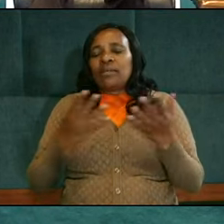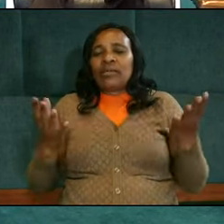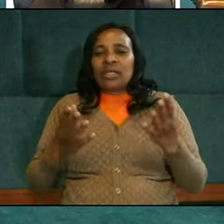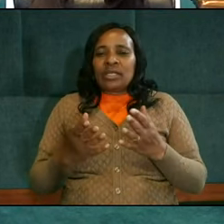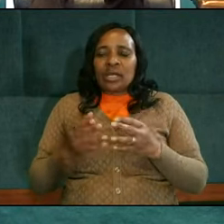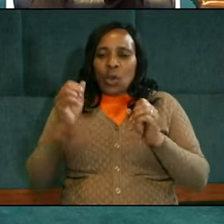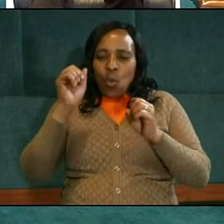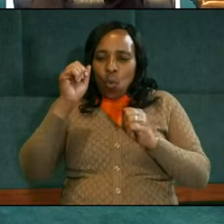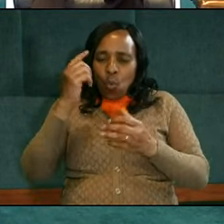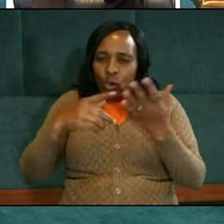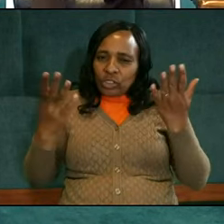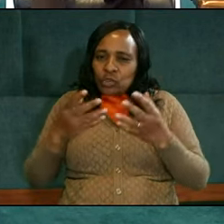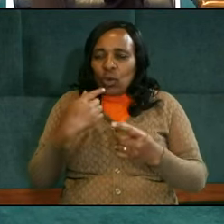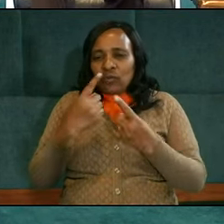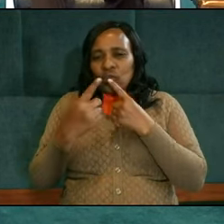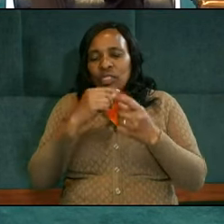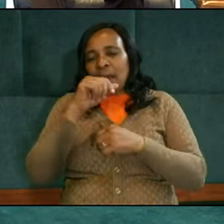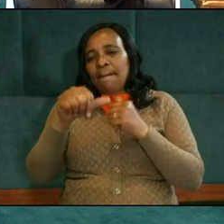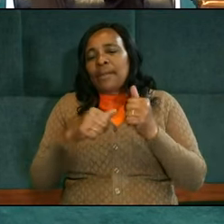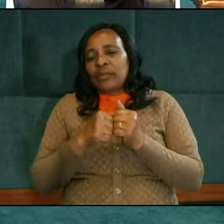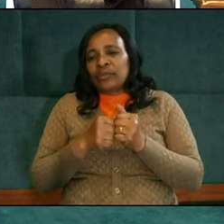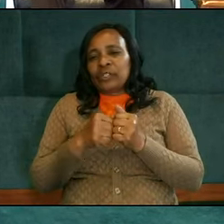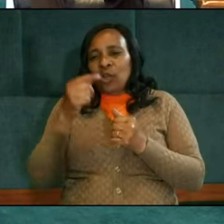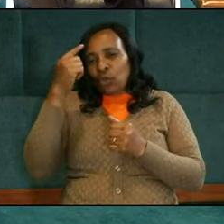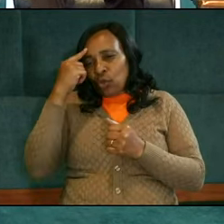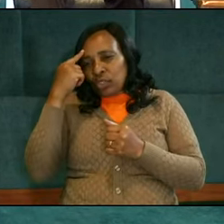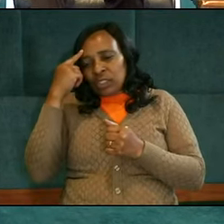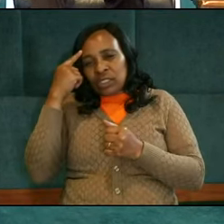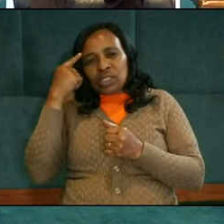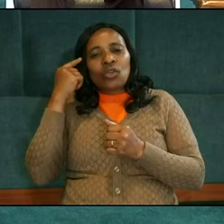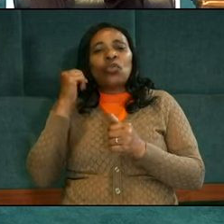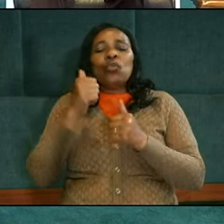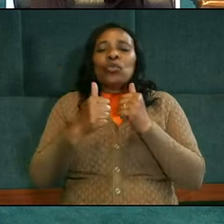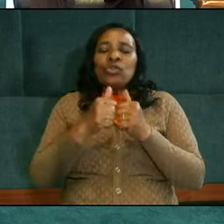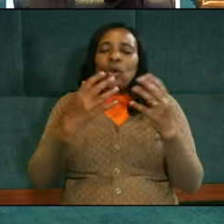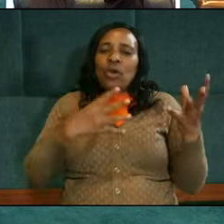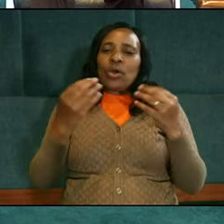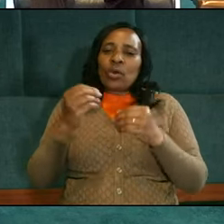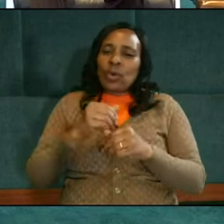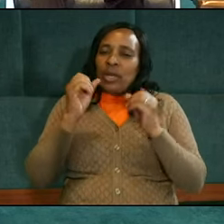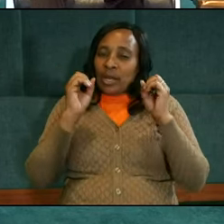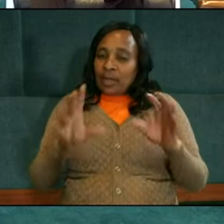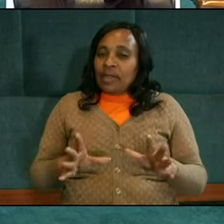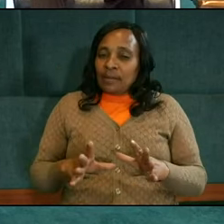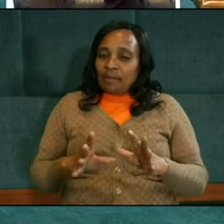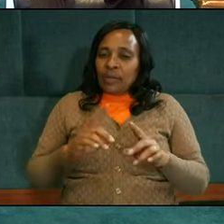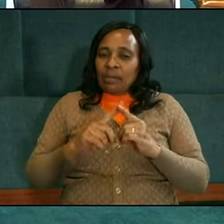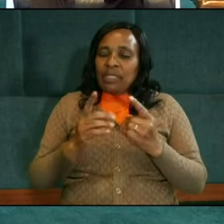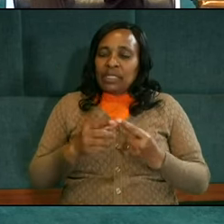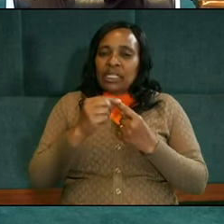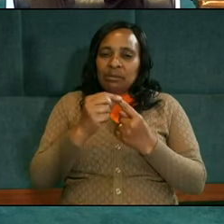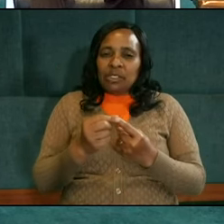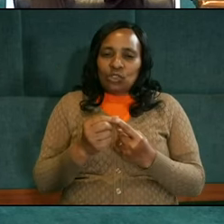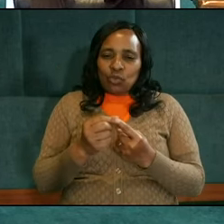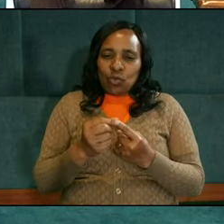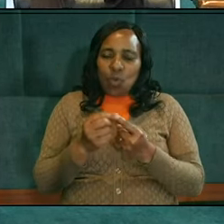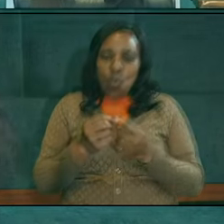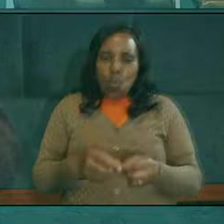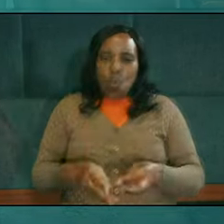you mentioned about Saul starting well but not ending well, a particular punchline stood out to